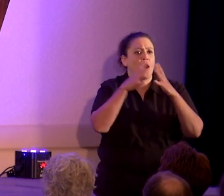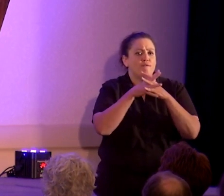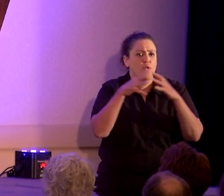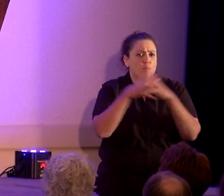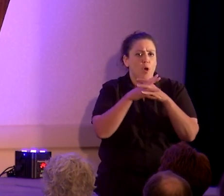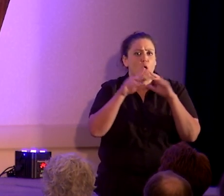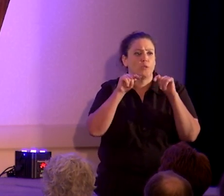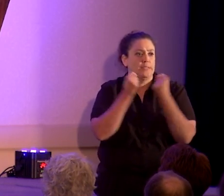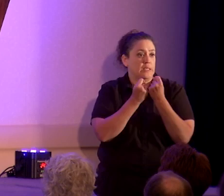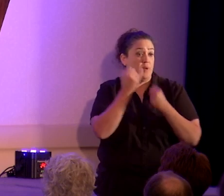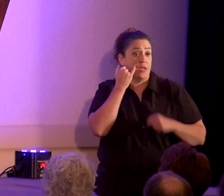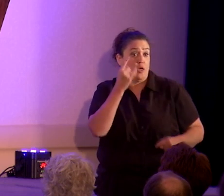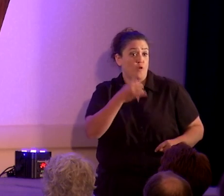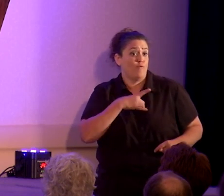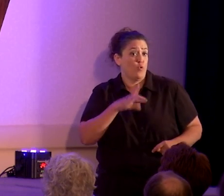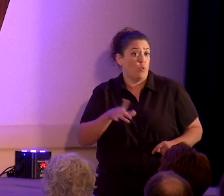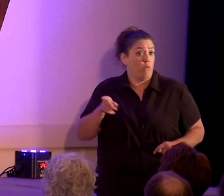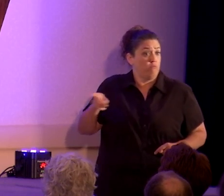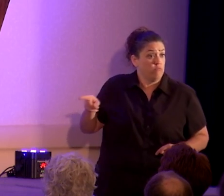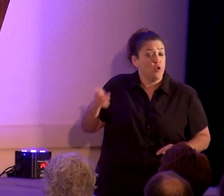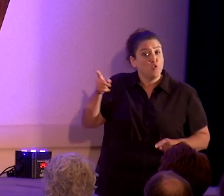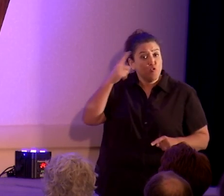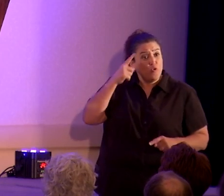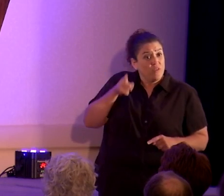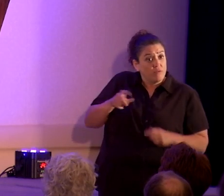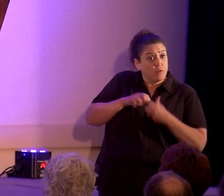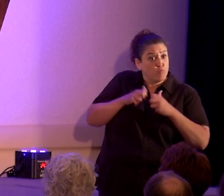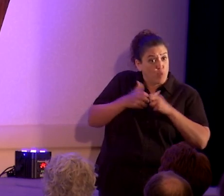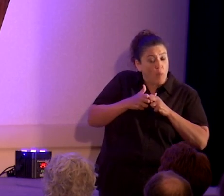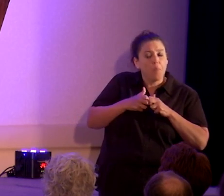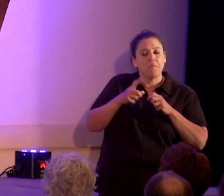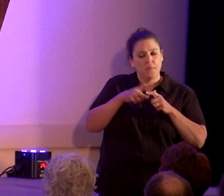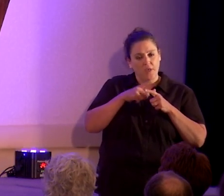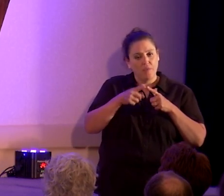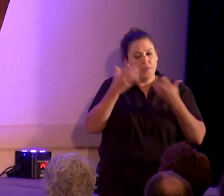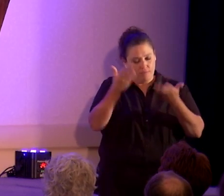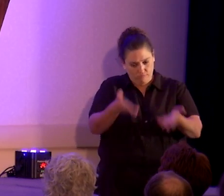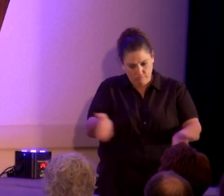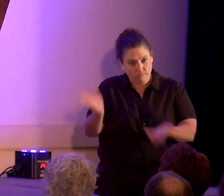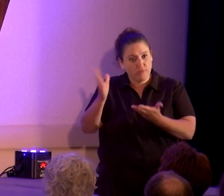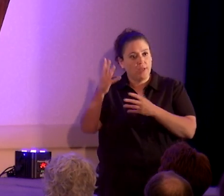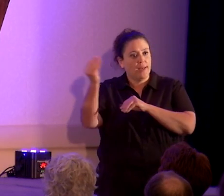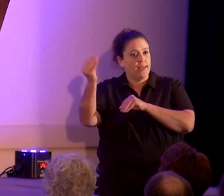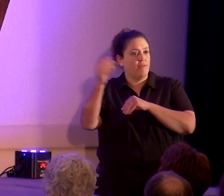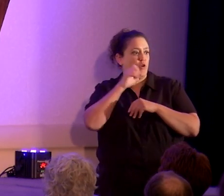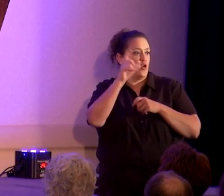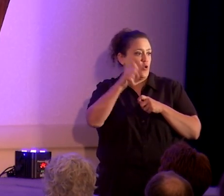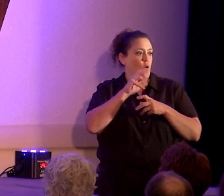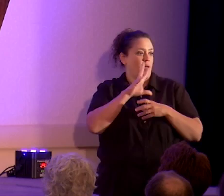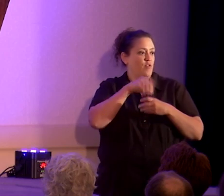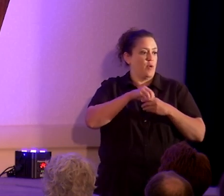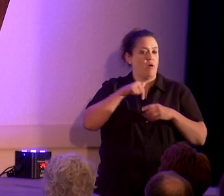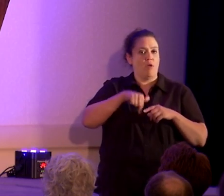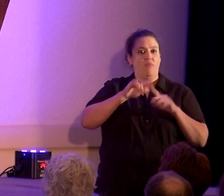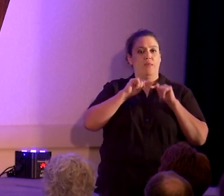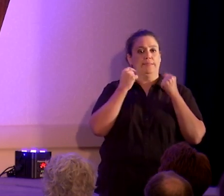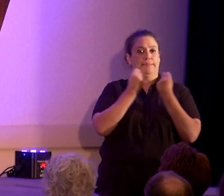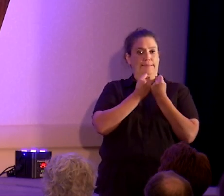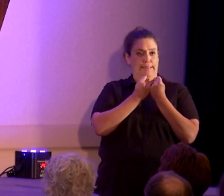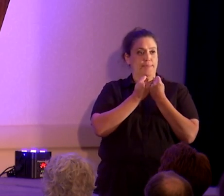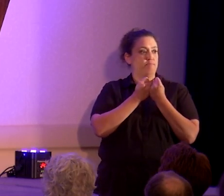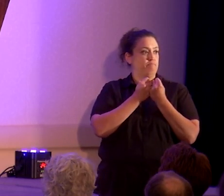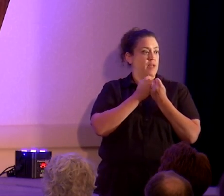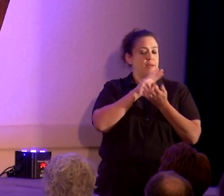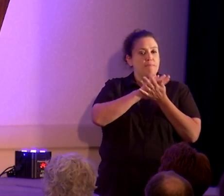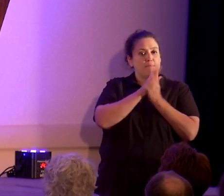And if you don't like Michael Sam, if you think this is a problem, well, then you are free to leave. You don't have to be on this team. and treating it exactly the